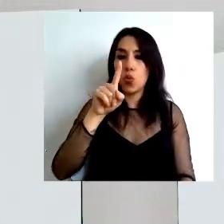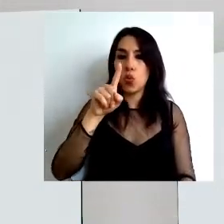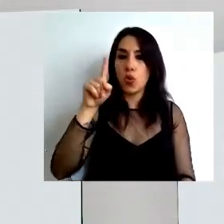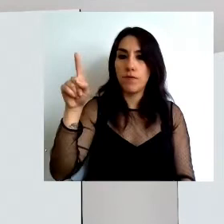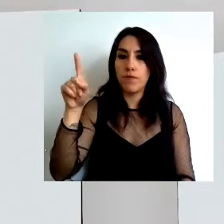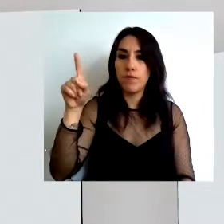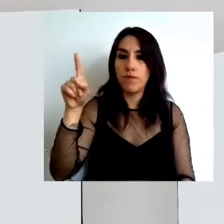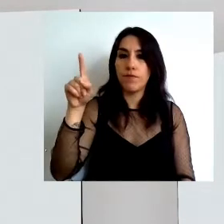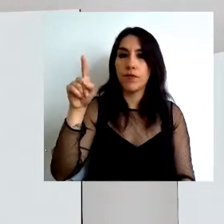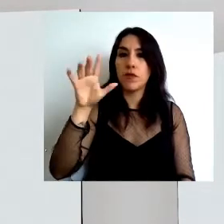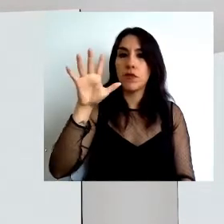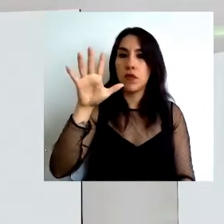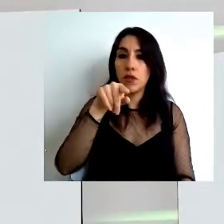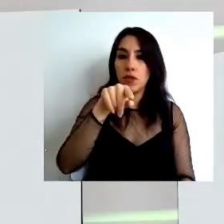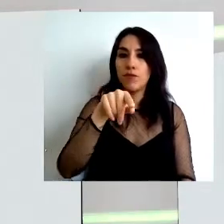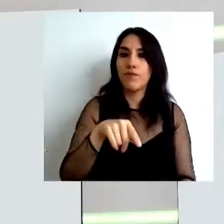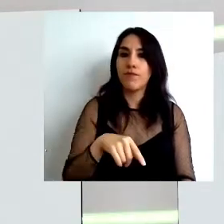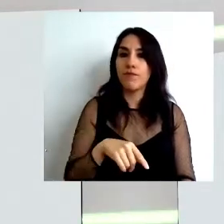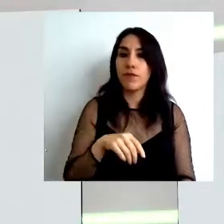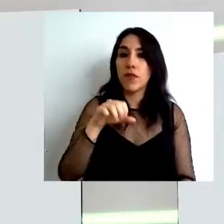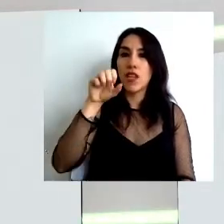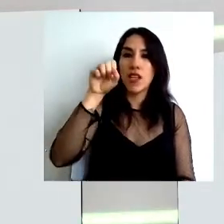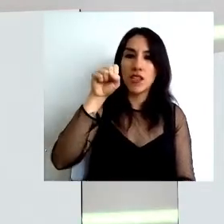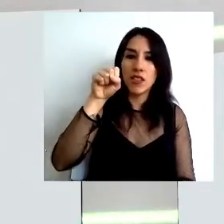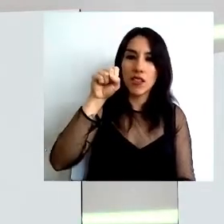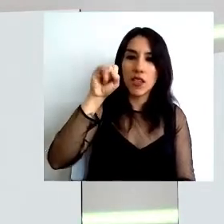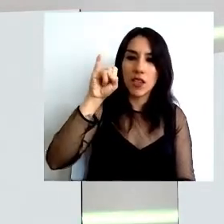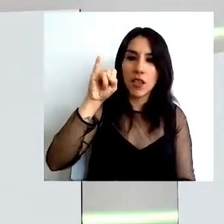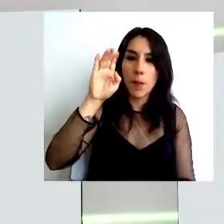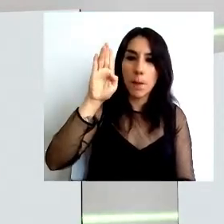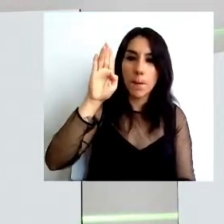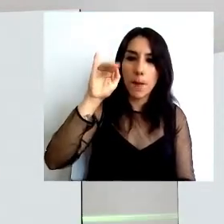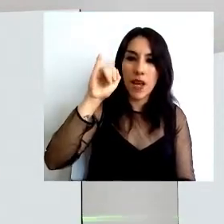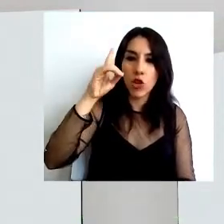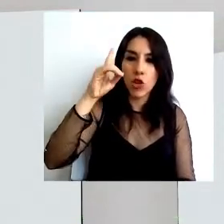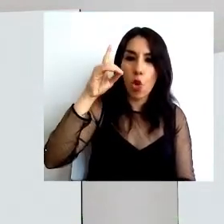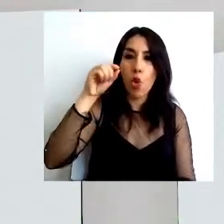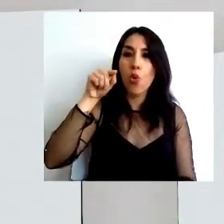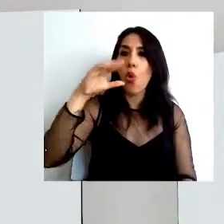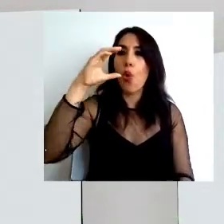where you can select which type of organization you represent.